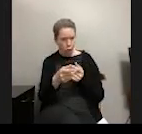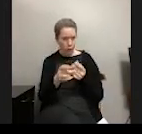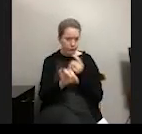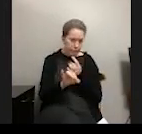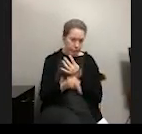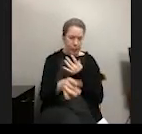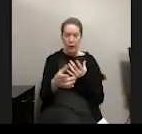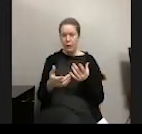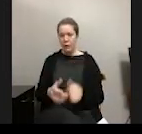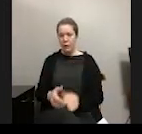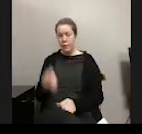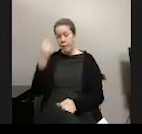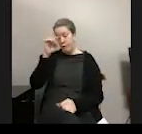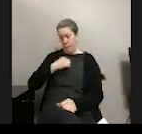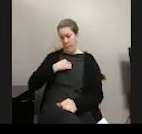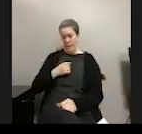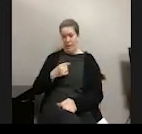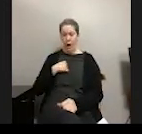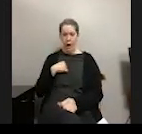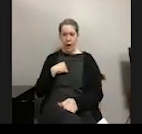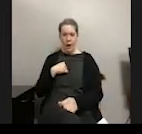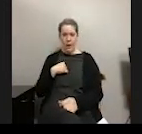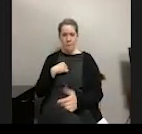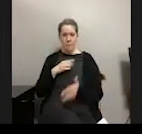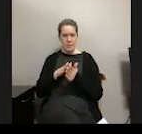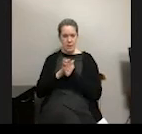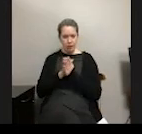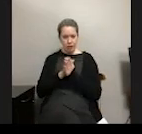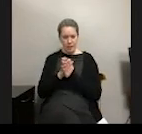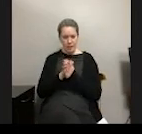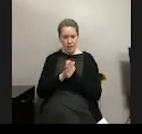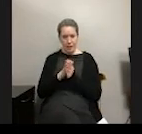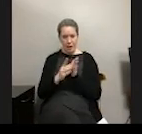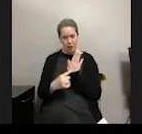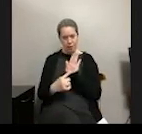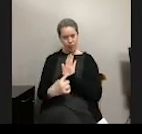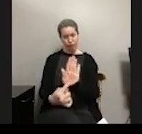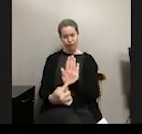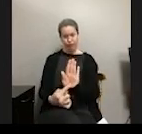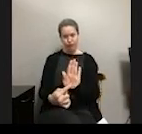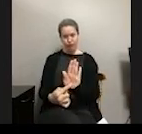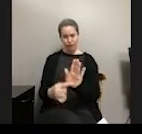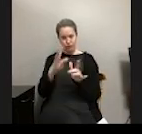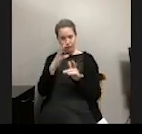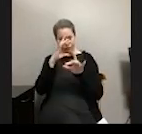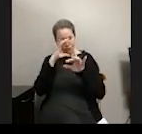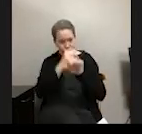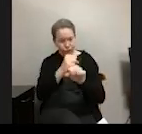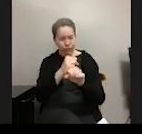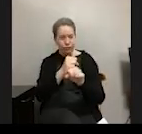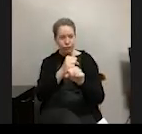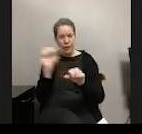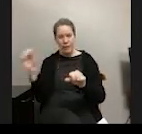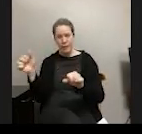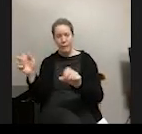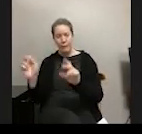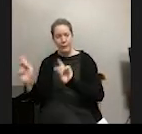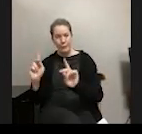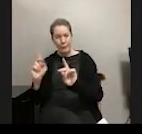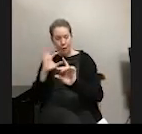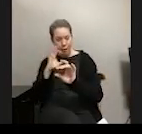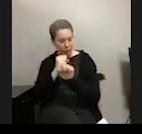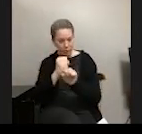I suppose for me, I'm really interested in delighting, and then it's delighting. And actually I've got a thing I want to say. So I feel like that's maybe what you're